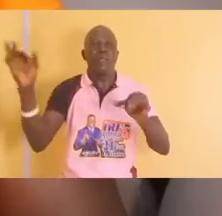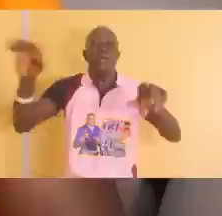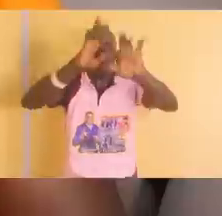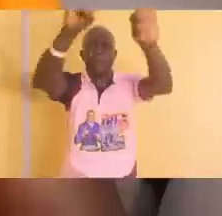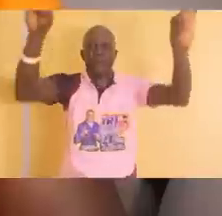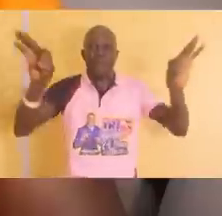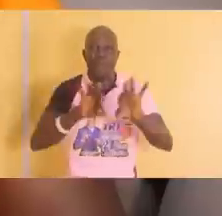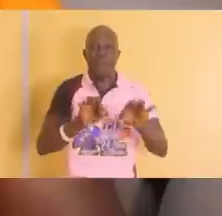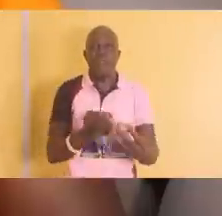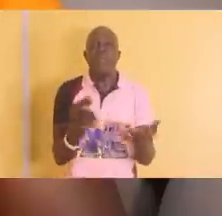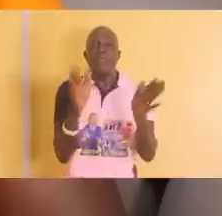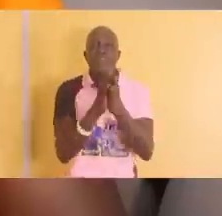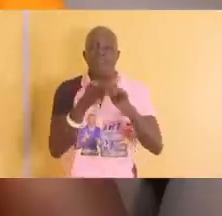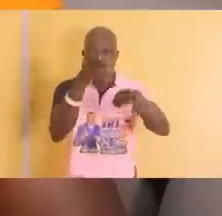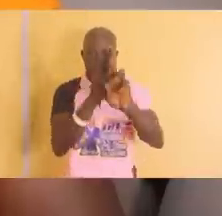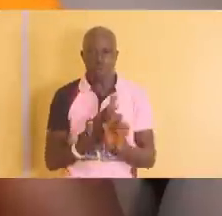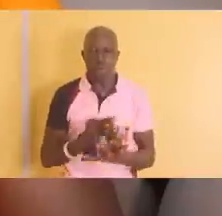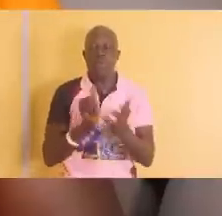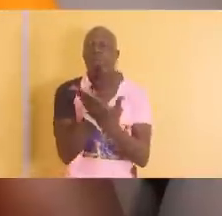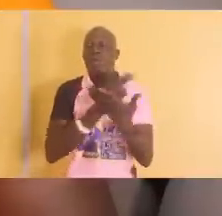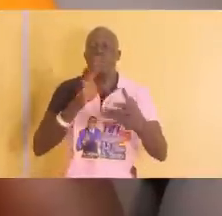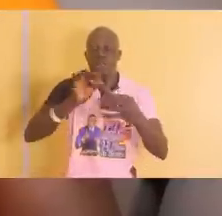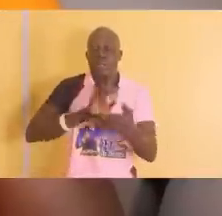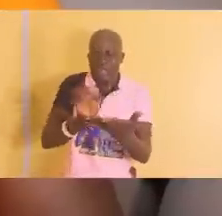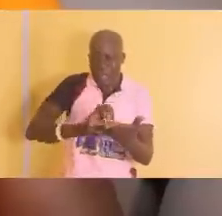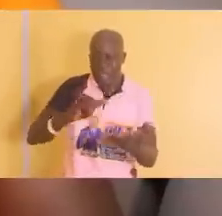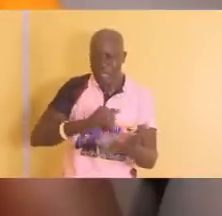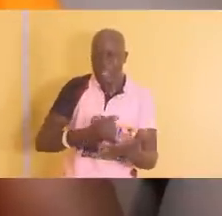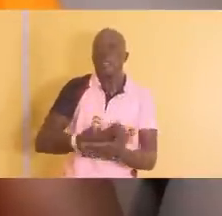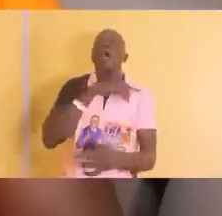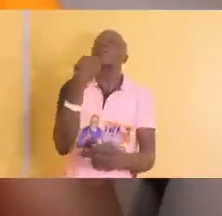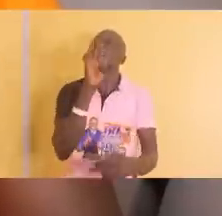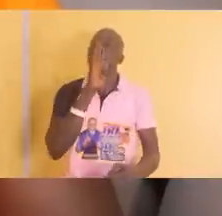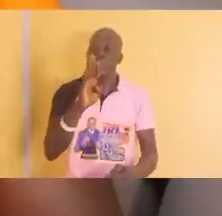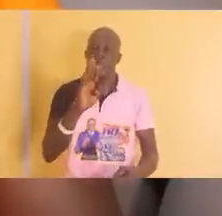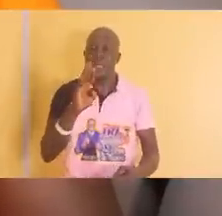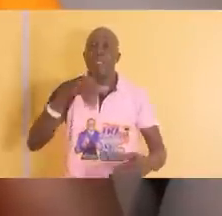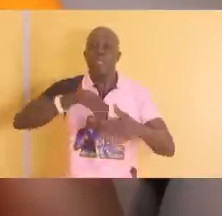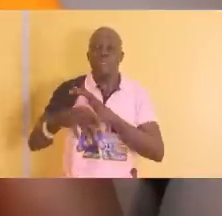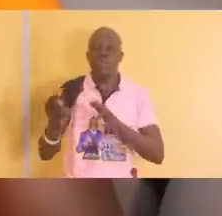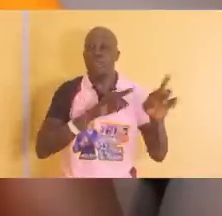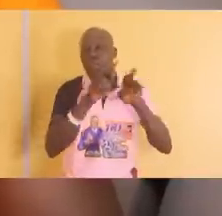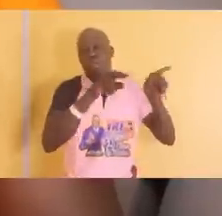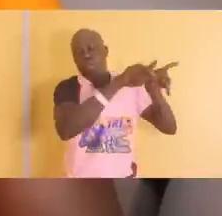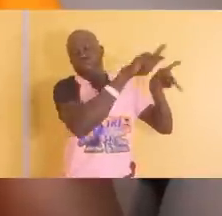Amen. Amen. Amen. Amen. Amen. Amen. Amen. Amen. Amen.